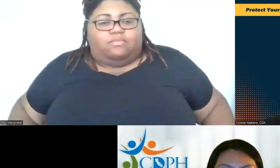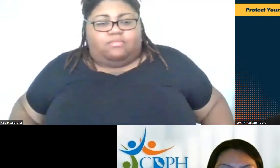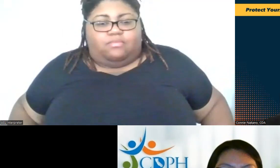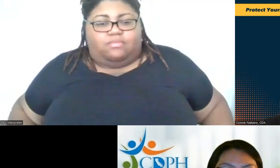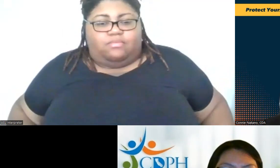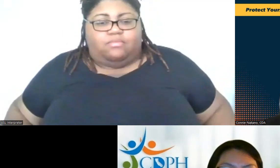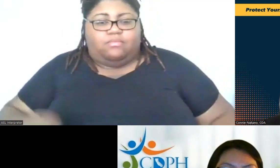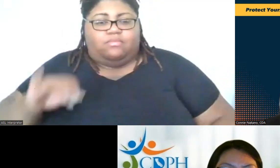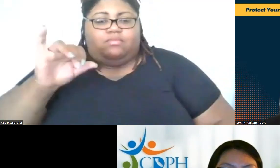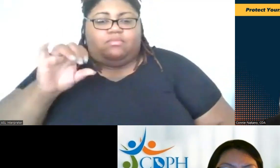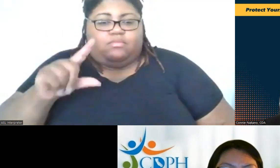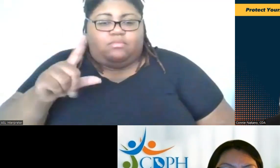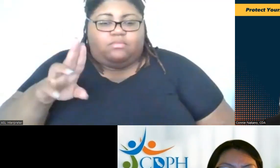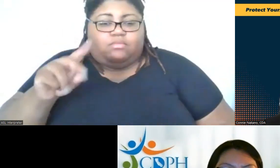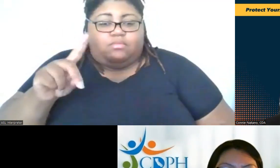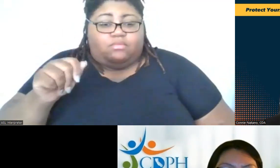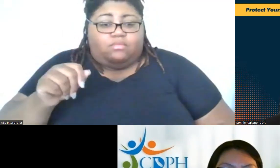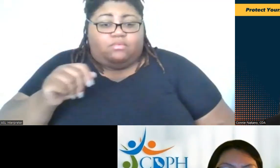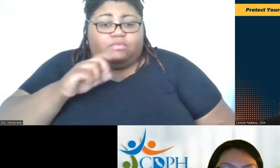Yolanda, are you there?